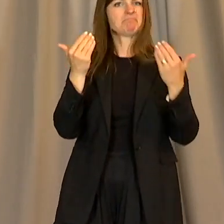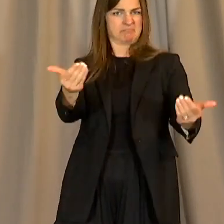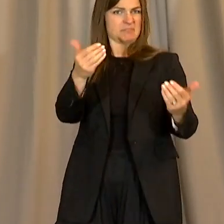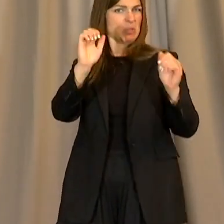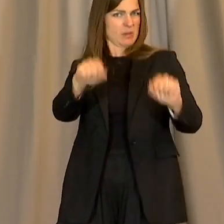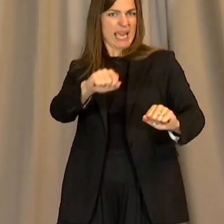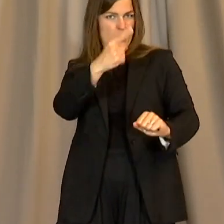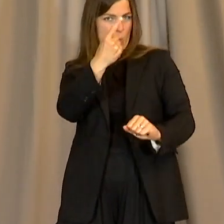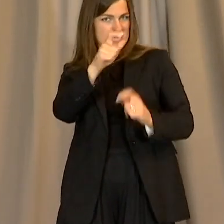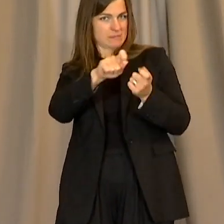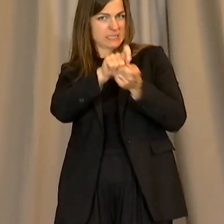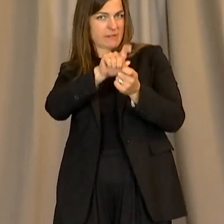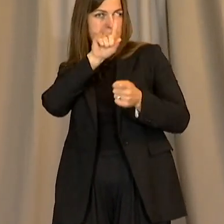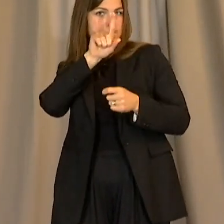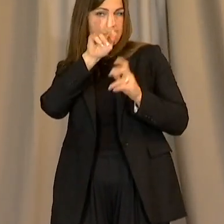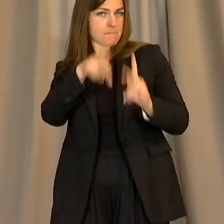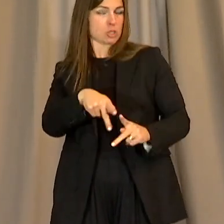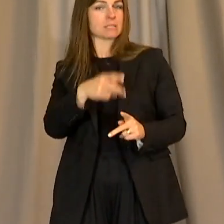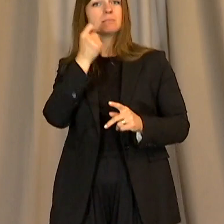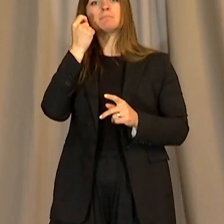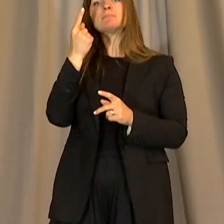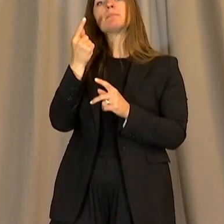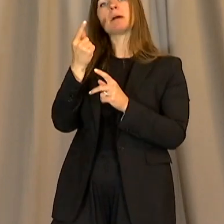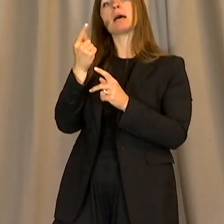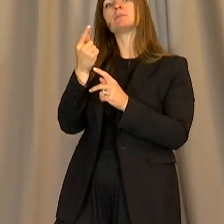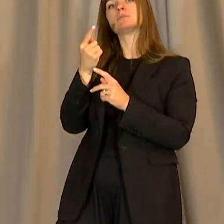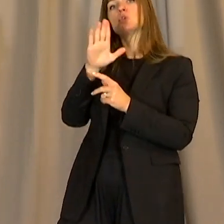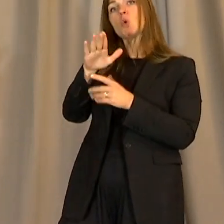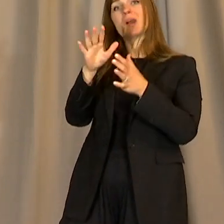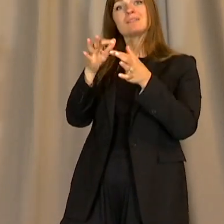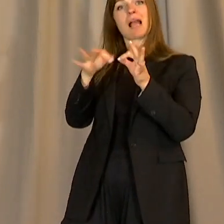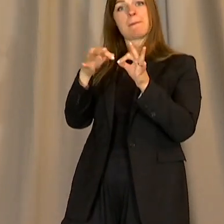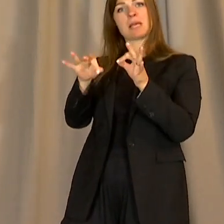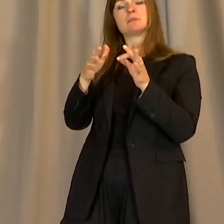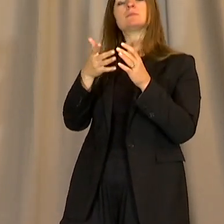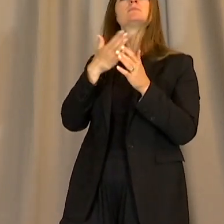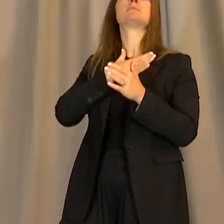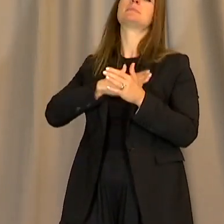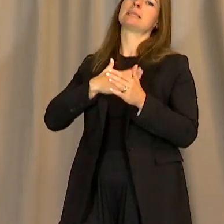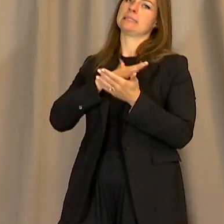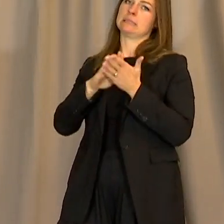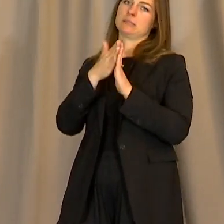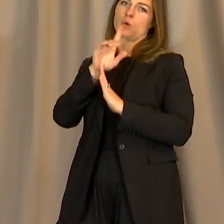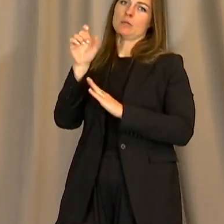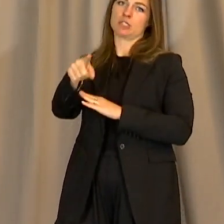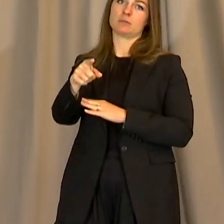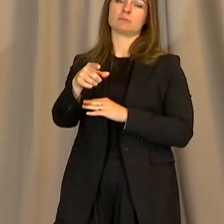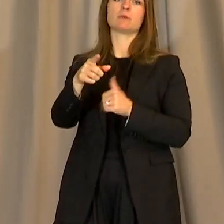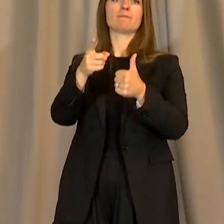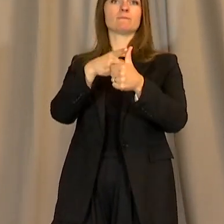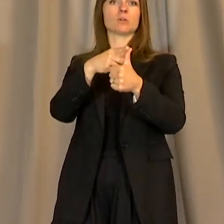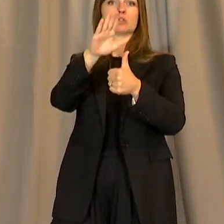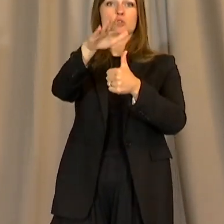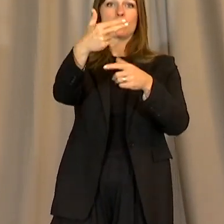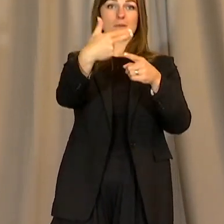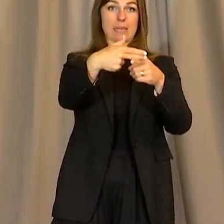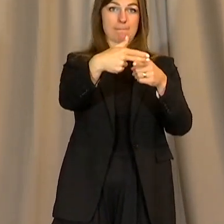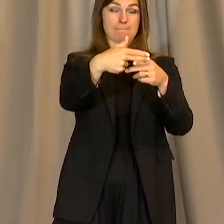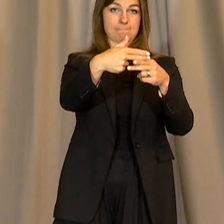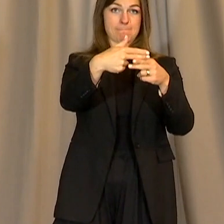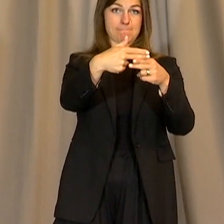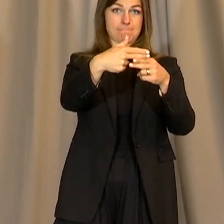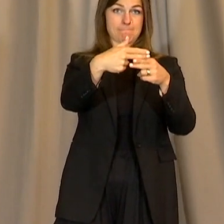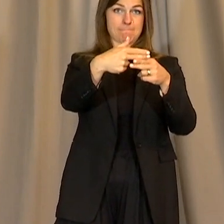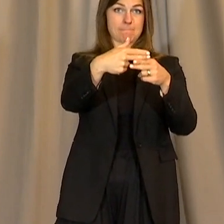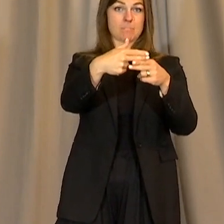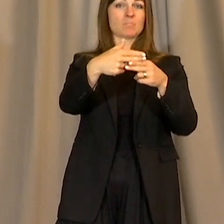again, phrase your comment in the form of a question. Please provide your name before speaking. Please note that you